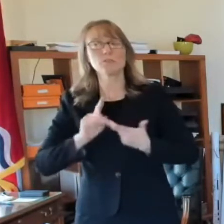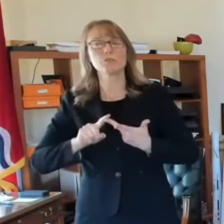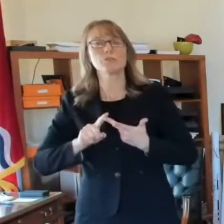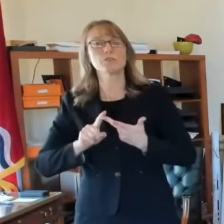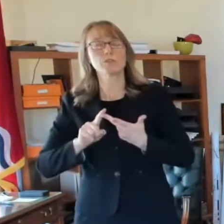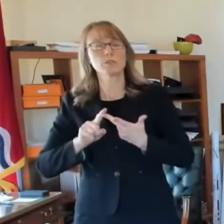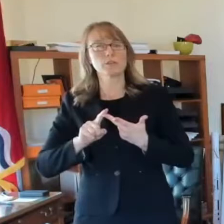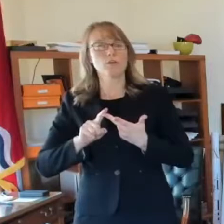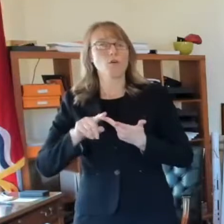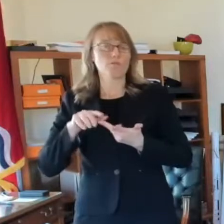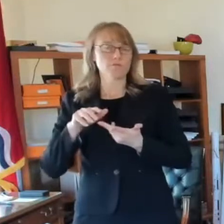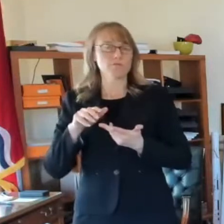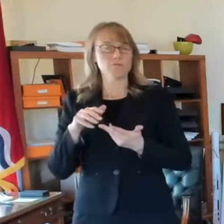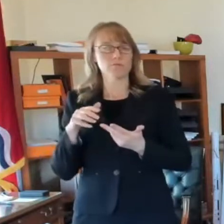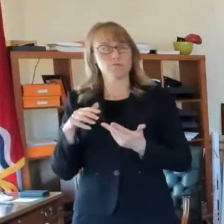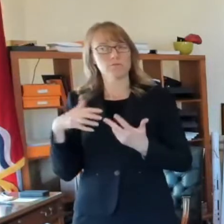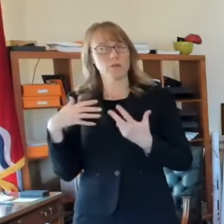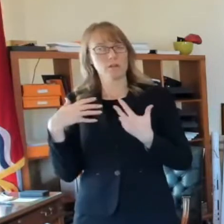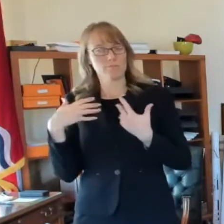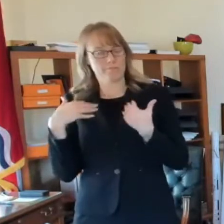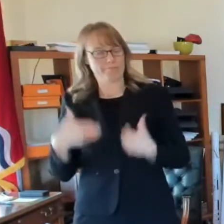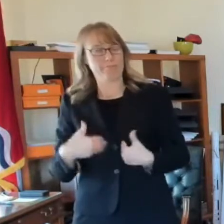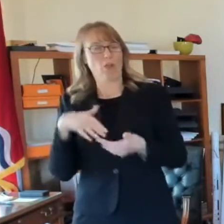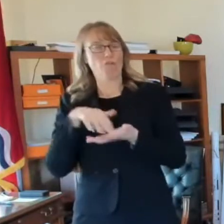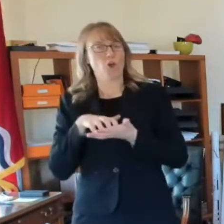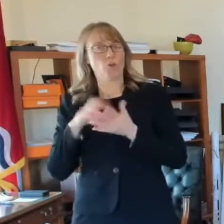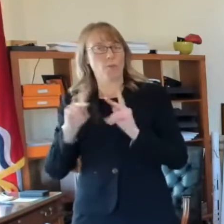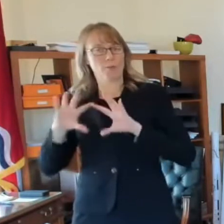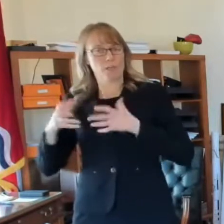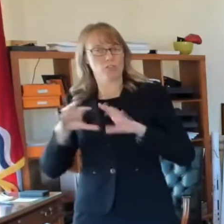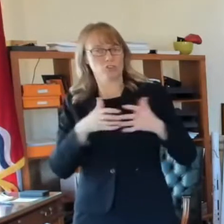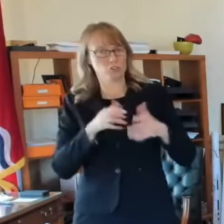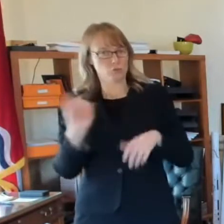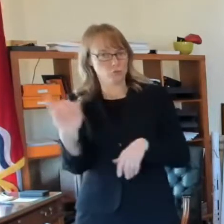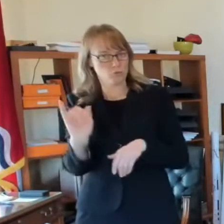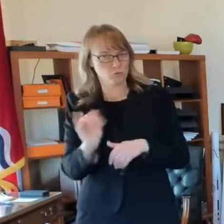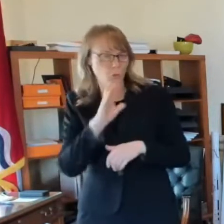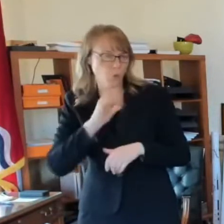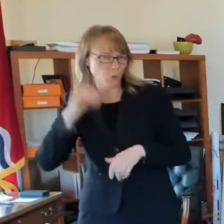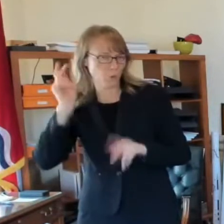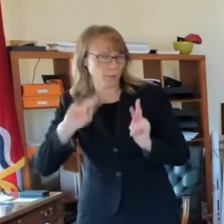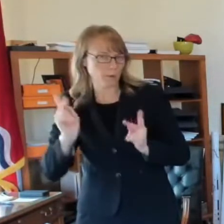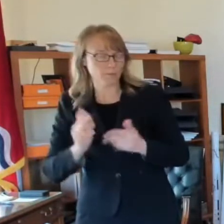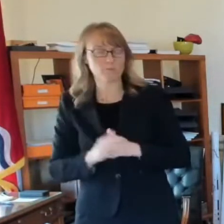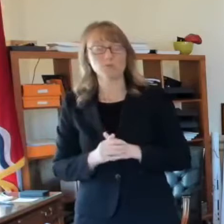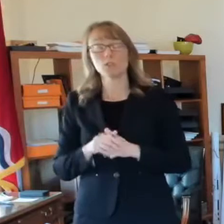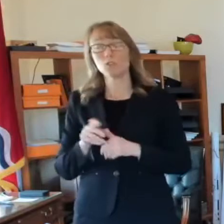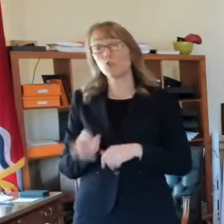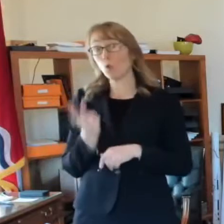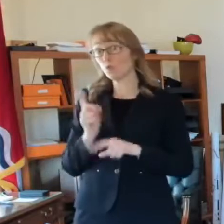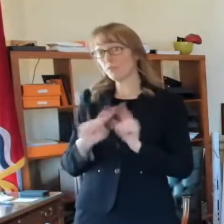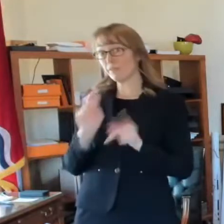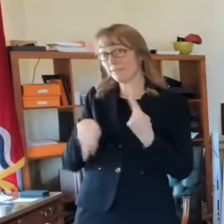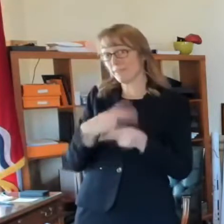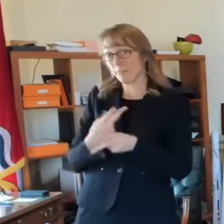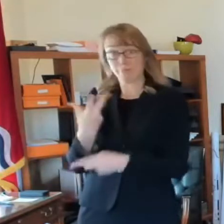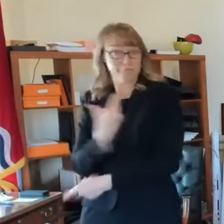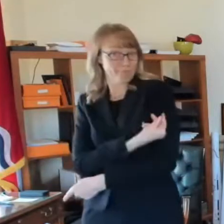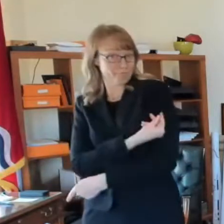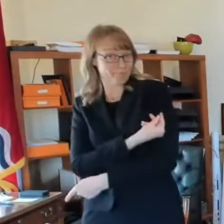are 2-dose vaccines, and so it's just encouraging news. It's not